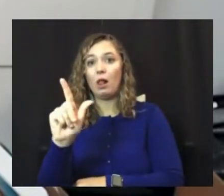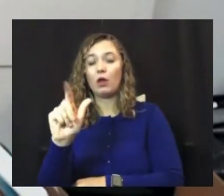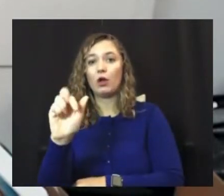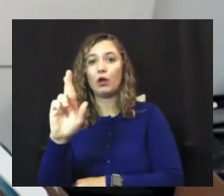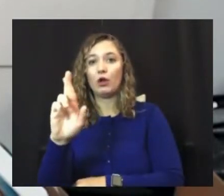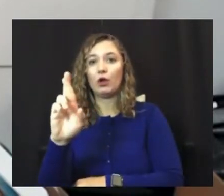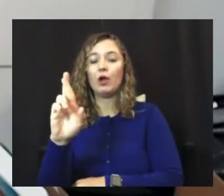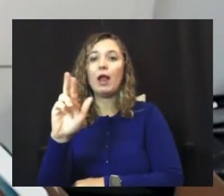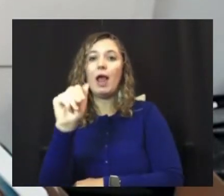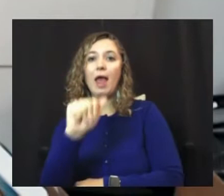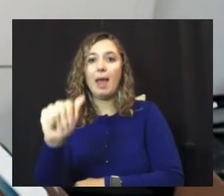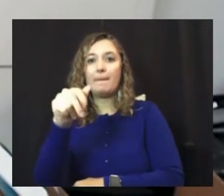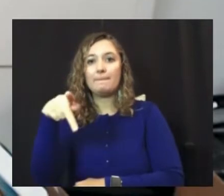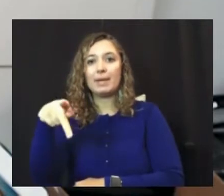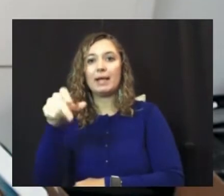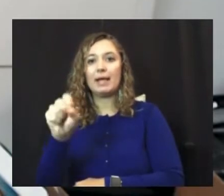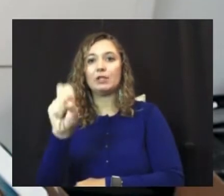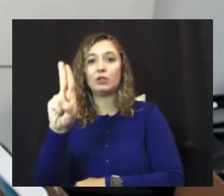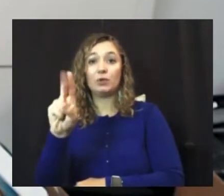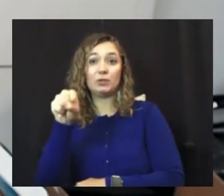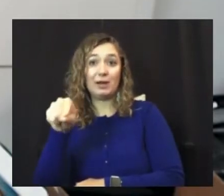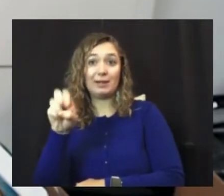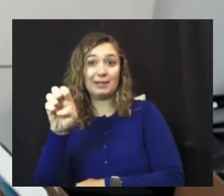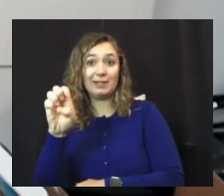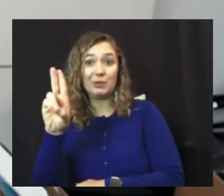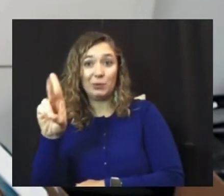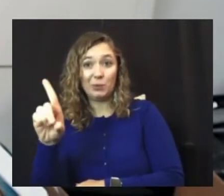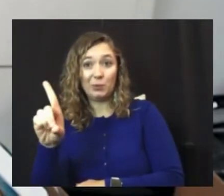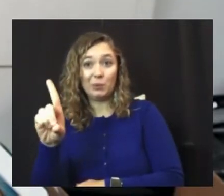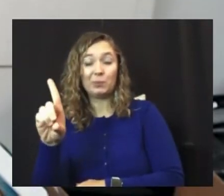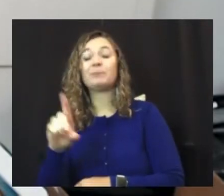mwalker@psu.edu. Thank you so much for being here today. Very excited.